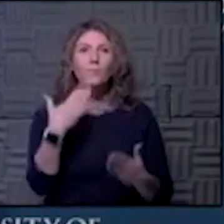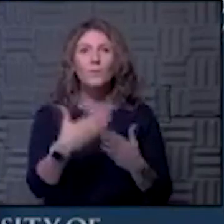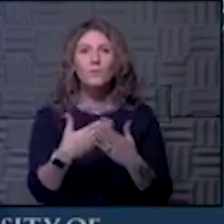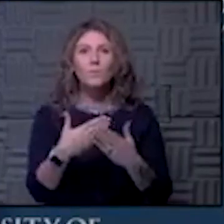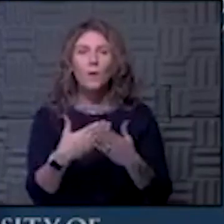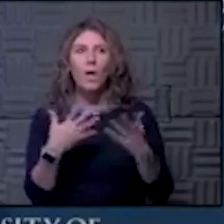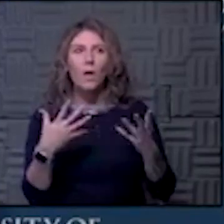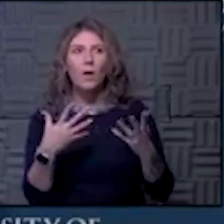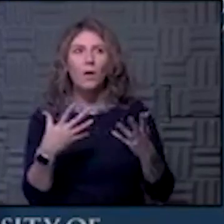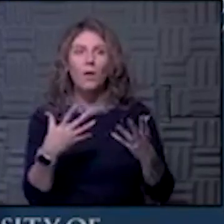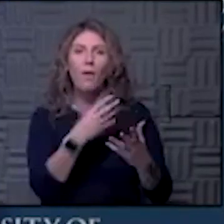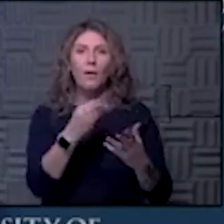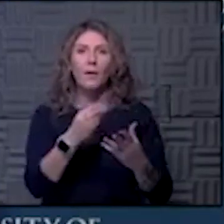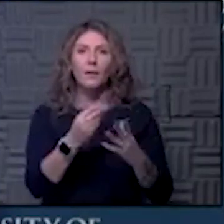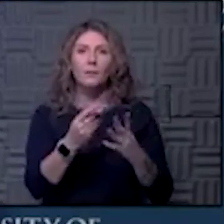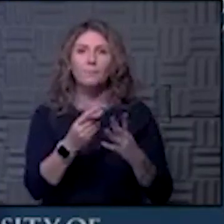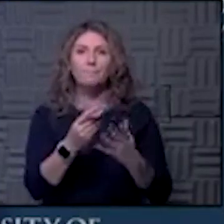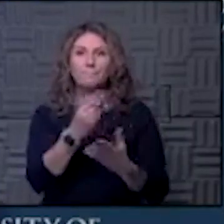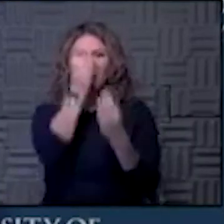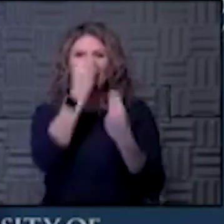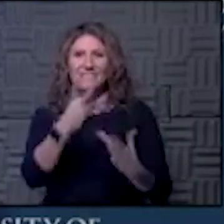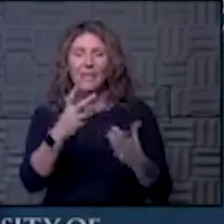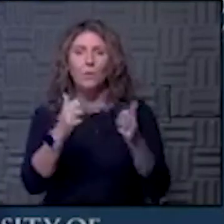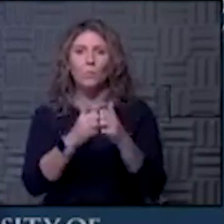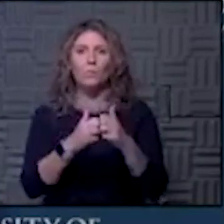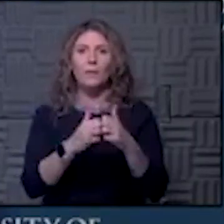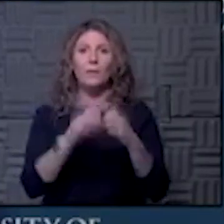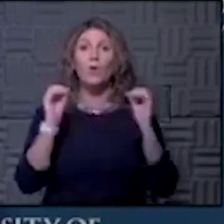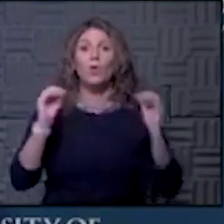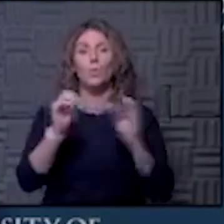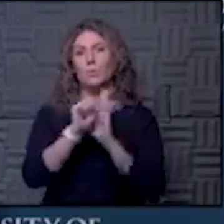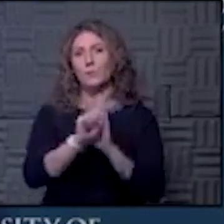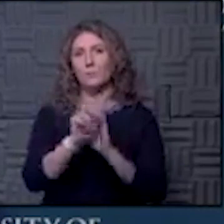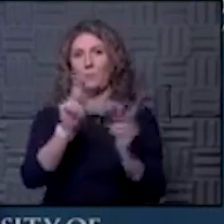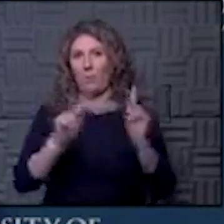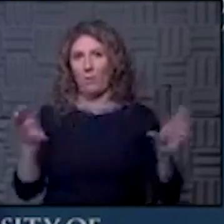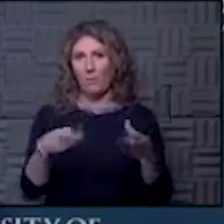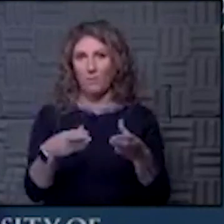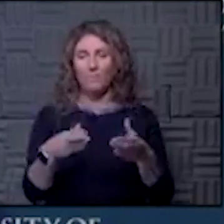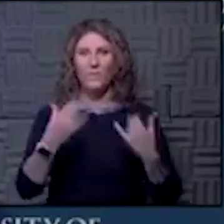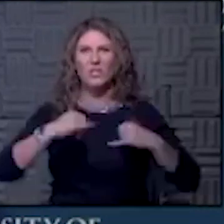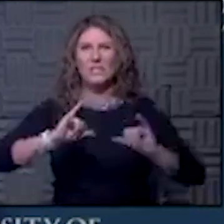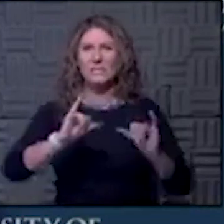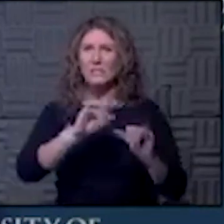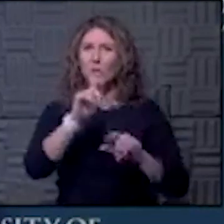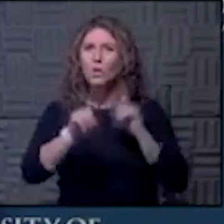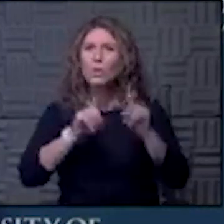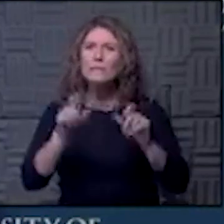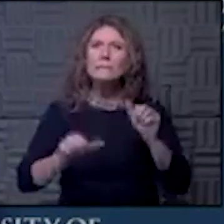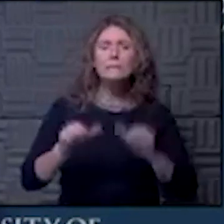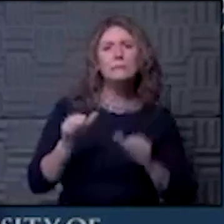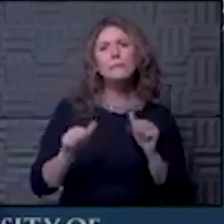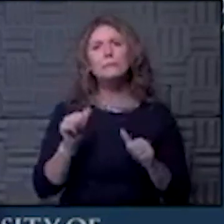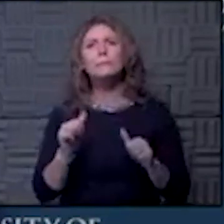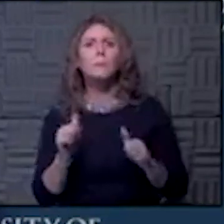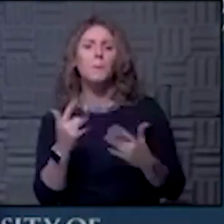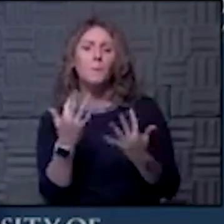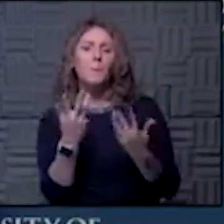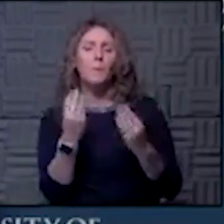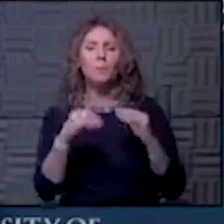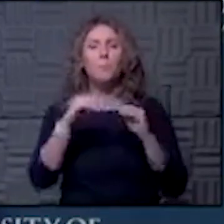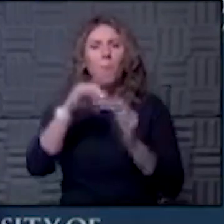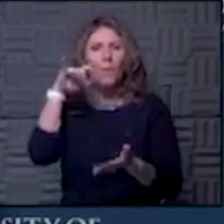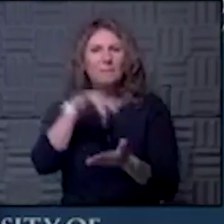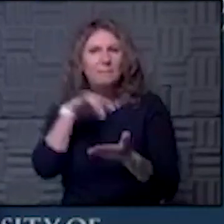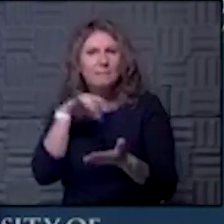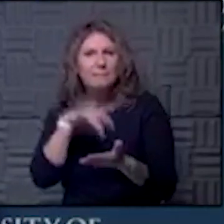lot of data in the asymptomatic population. And so there's still some questions. We're waiting on some robust studies to